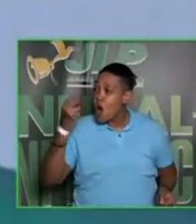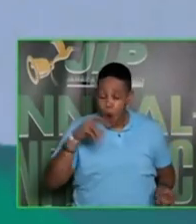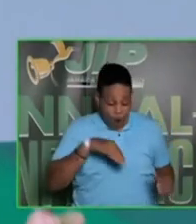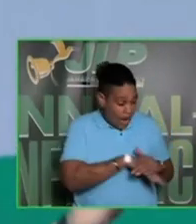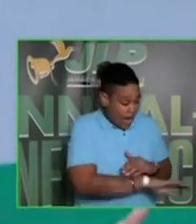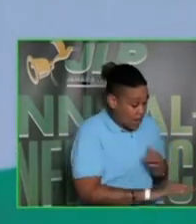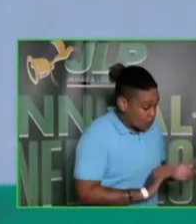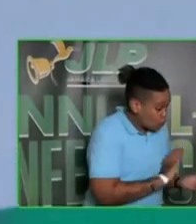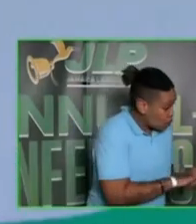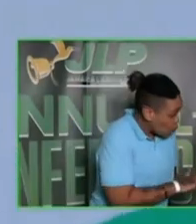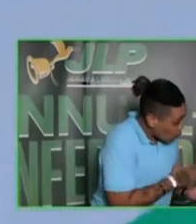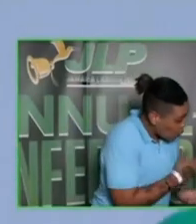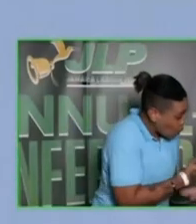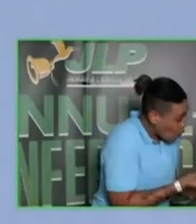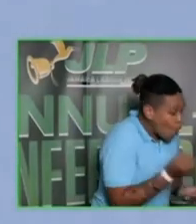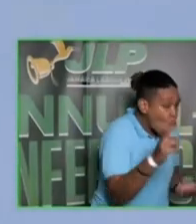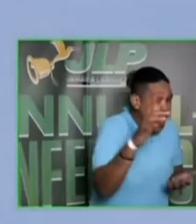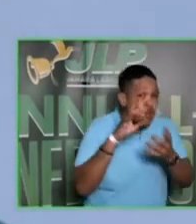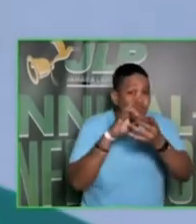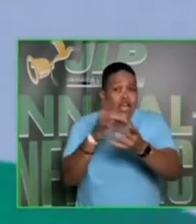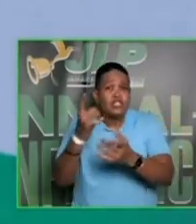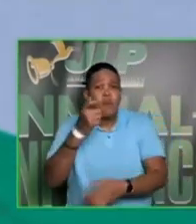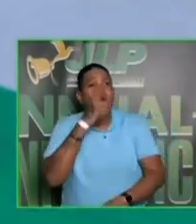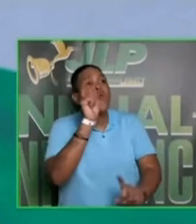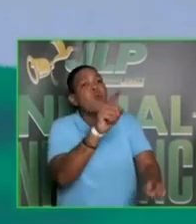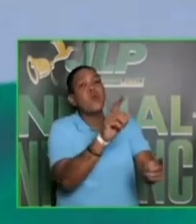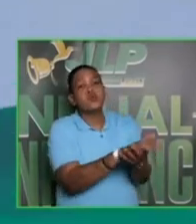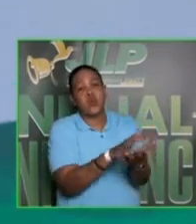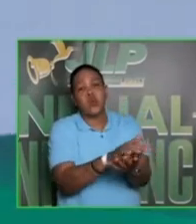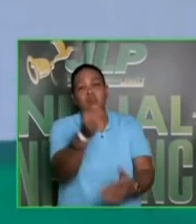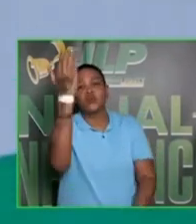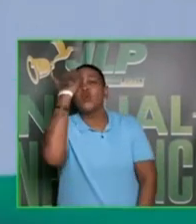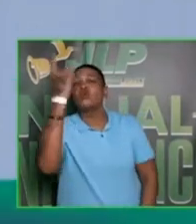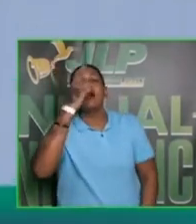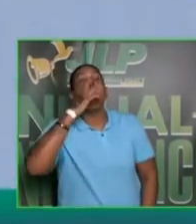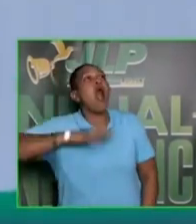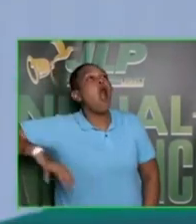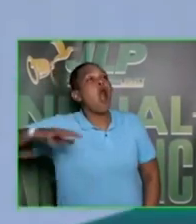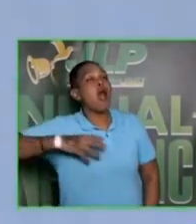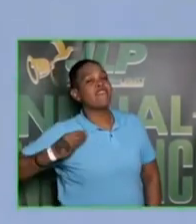school or you're related to someone in school.